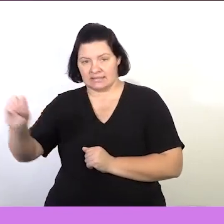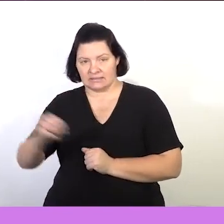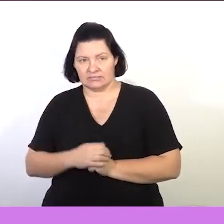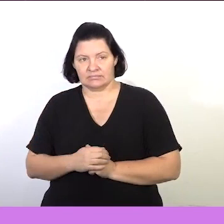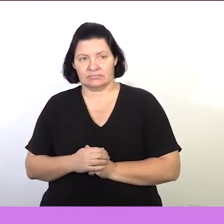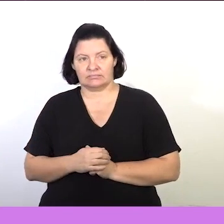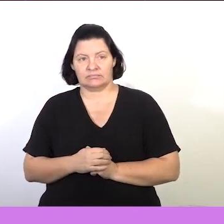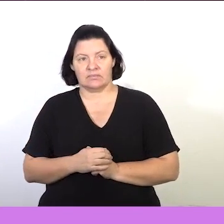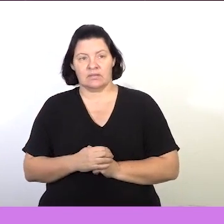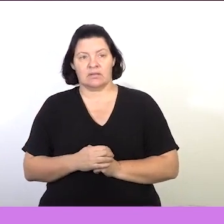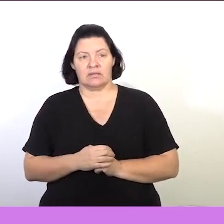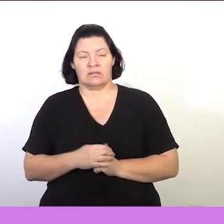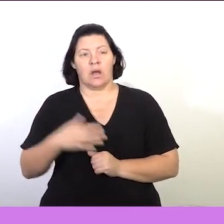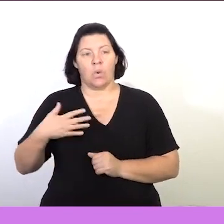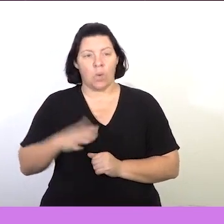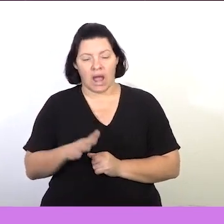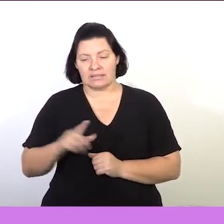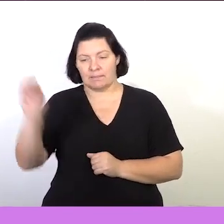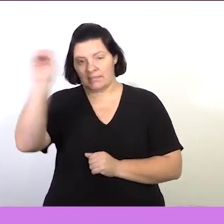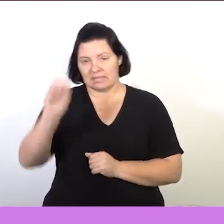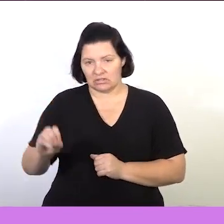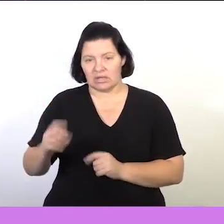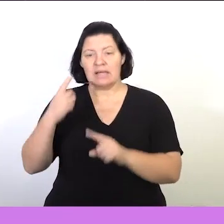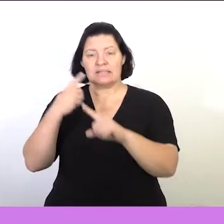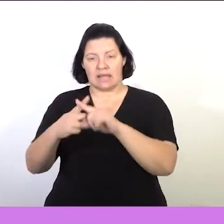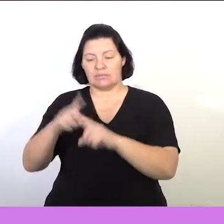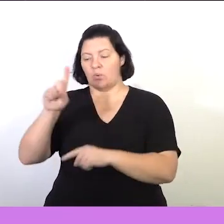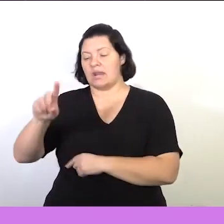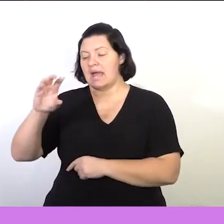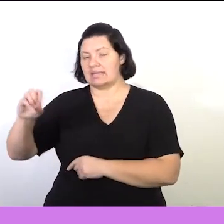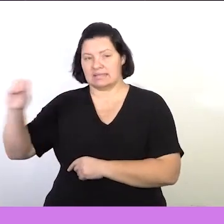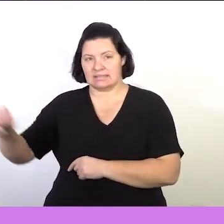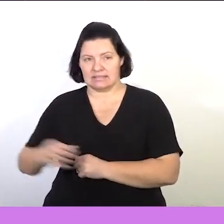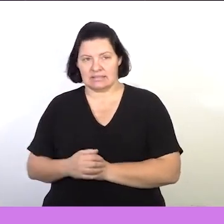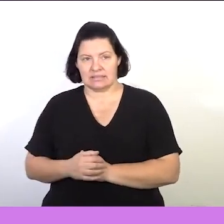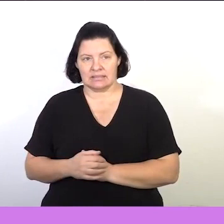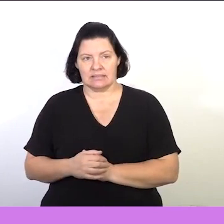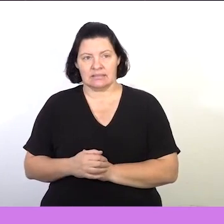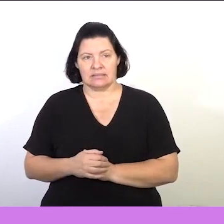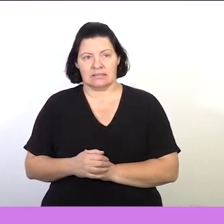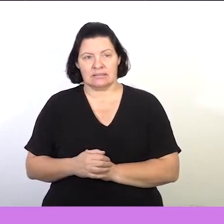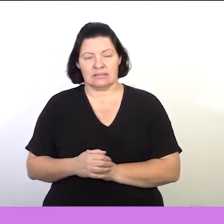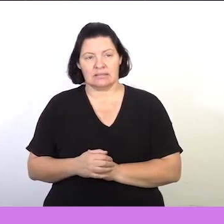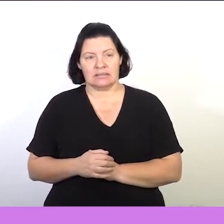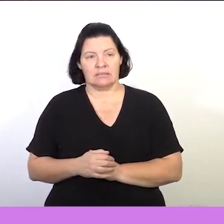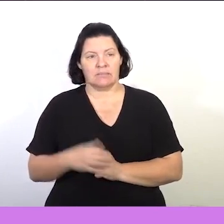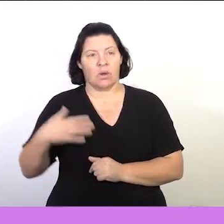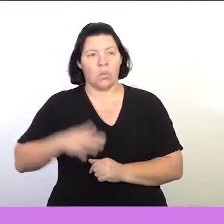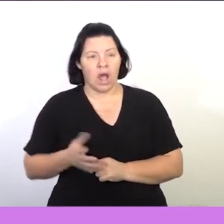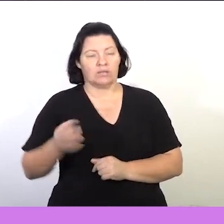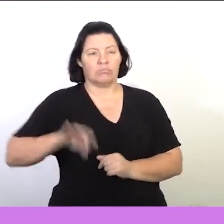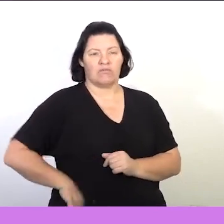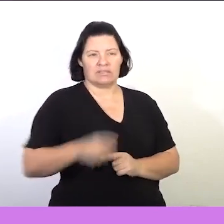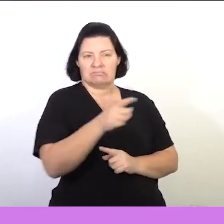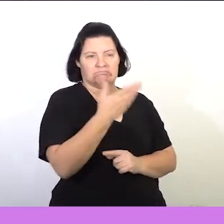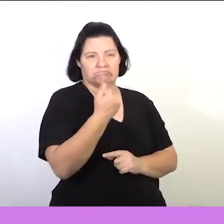715,900. I also know that since I want a percentage, I'll have to multiply by 100. But now I'm looking for the profit.